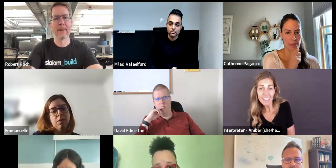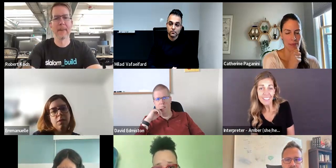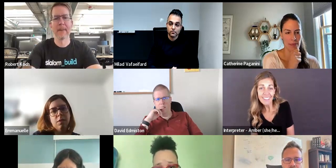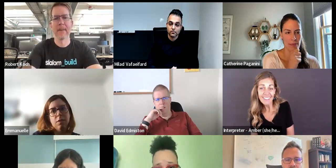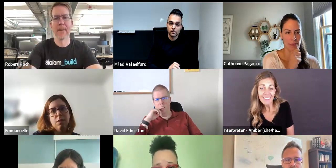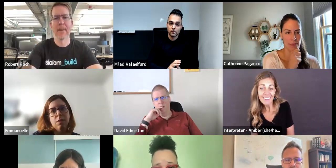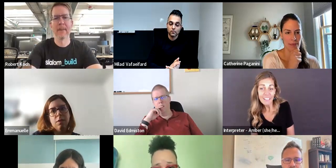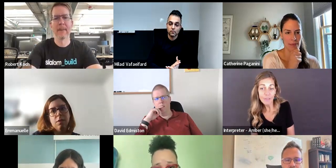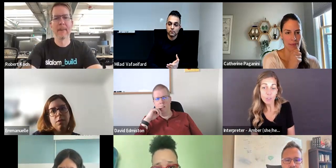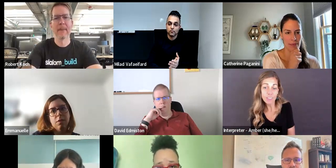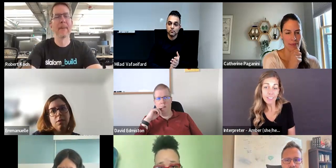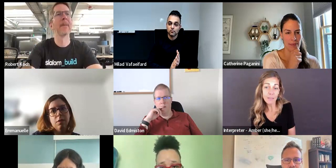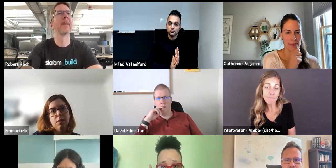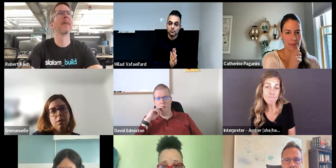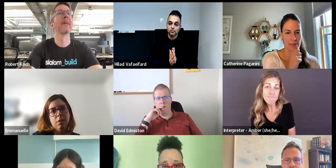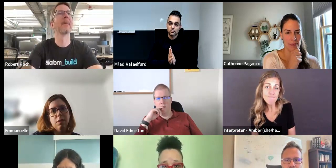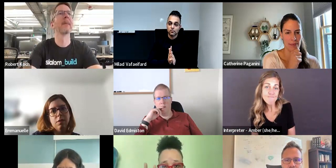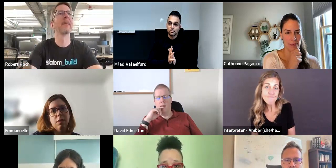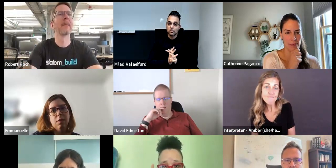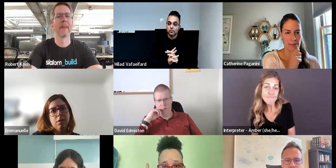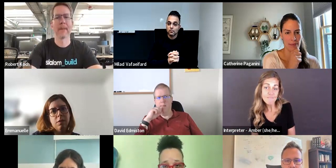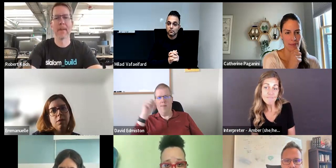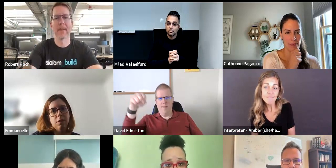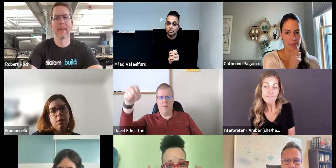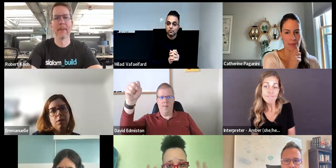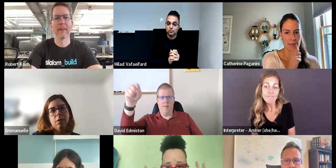David, have you looked at them?